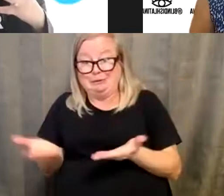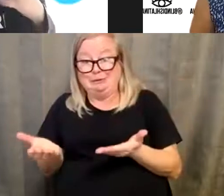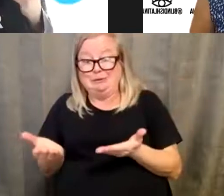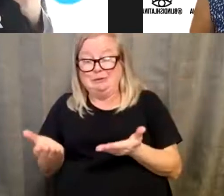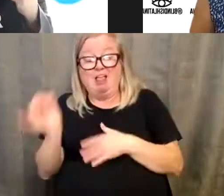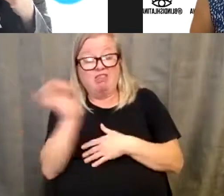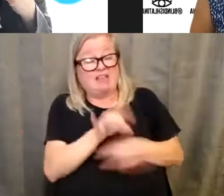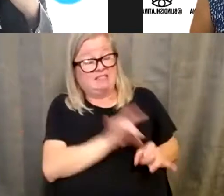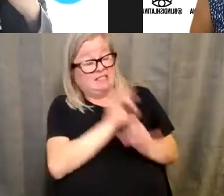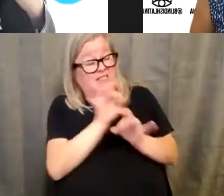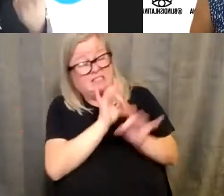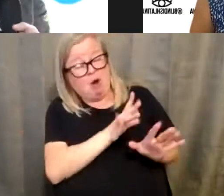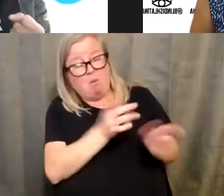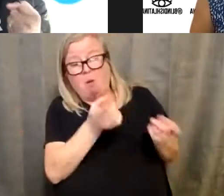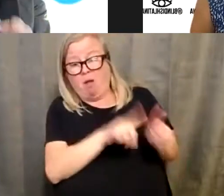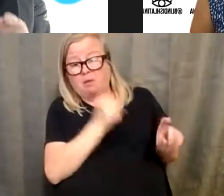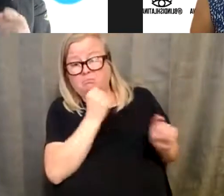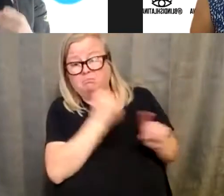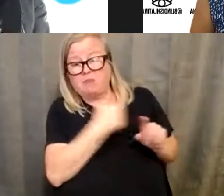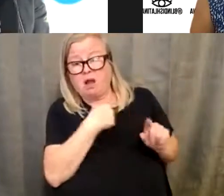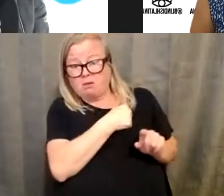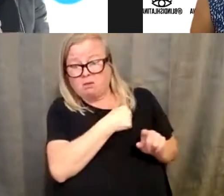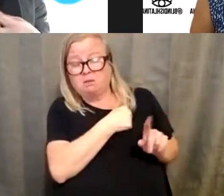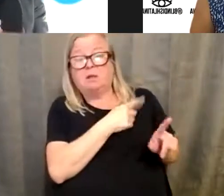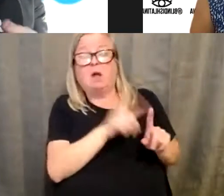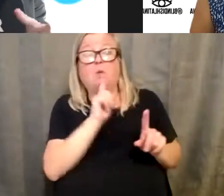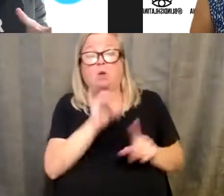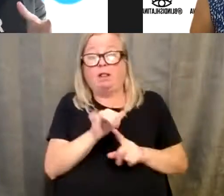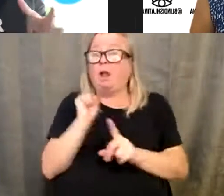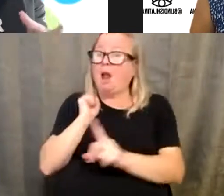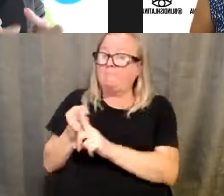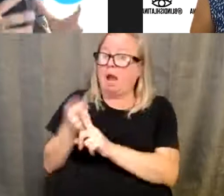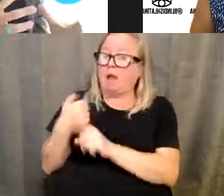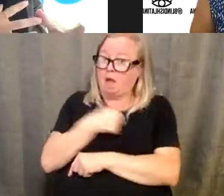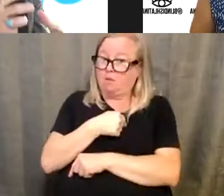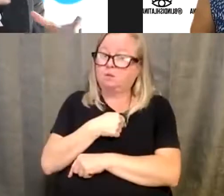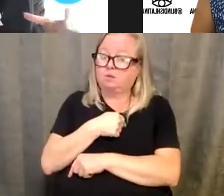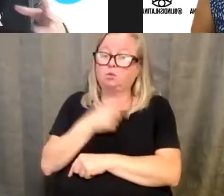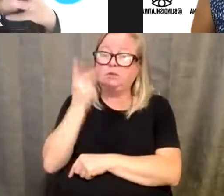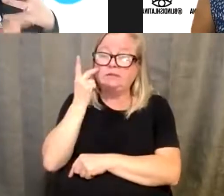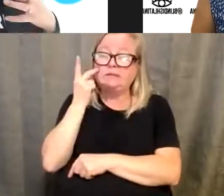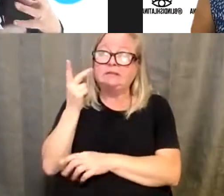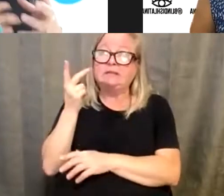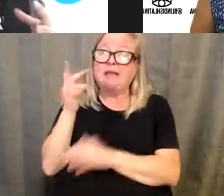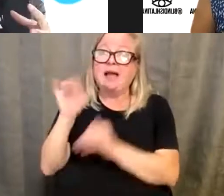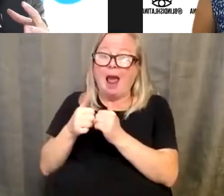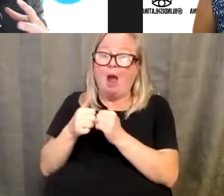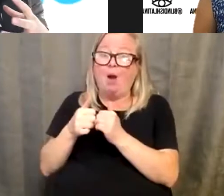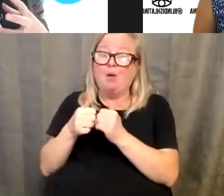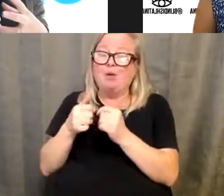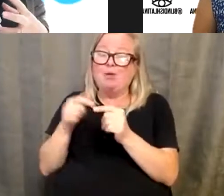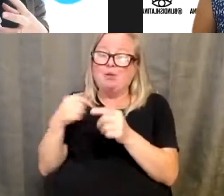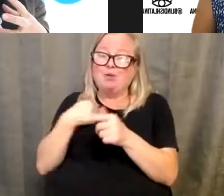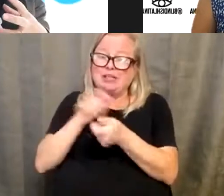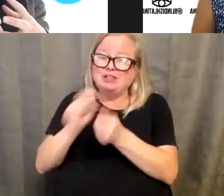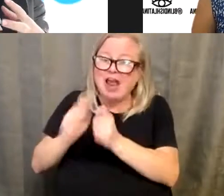also been really, really impactful. And I'm really excited to see the ways that we continue to change